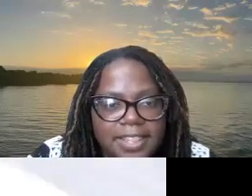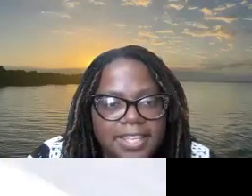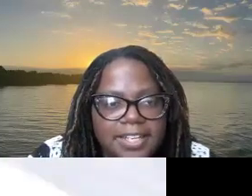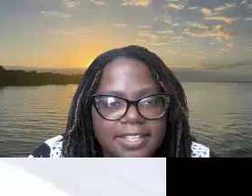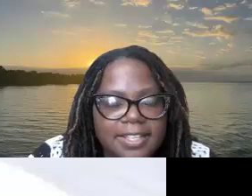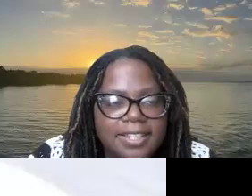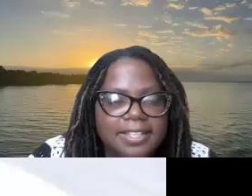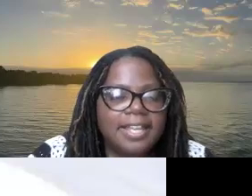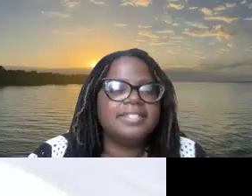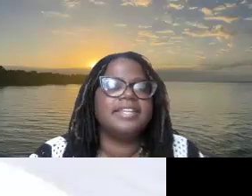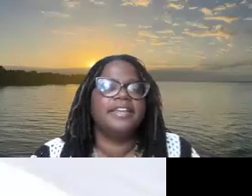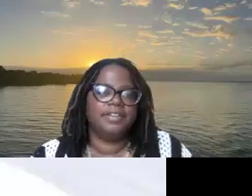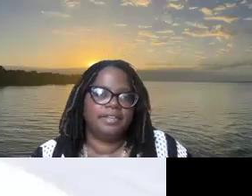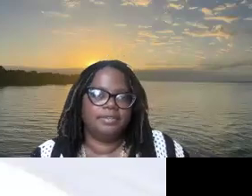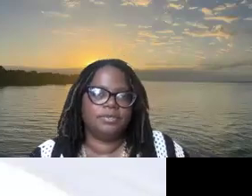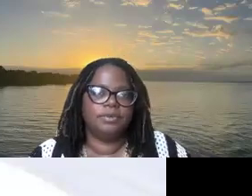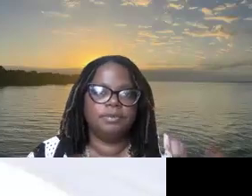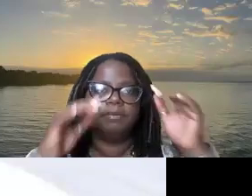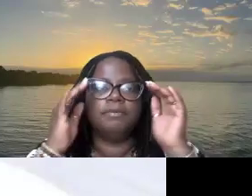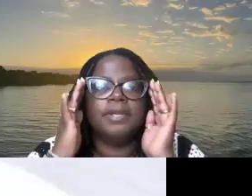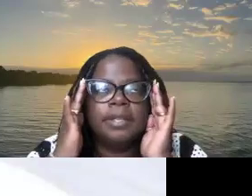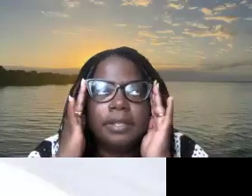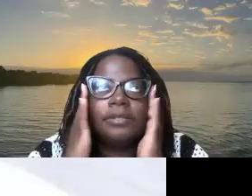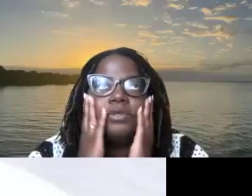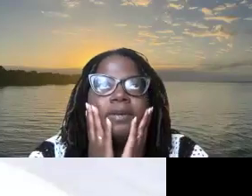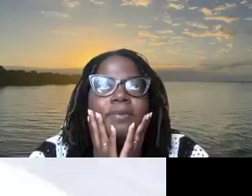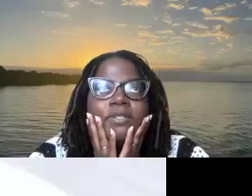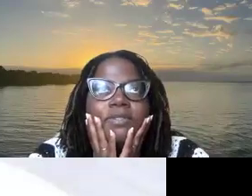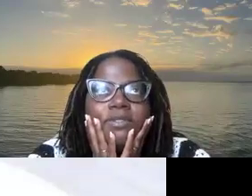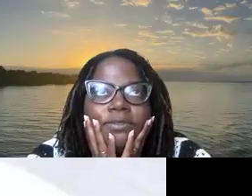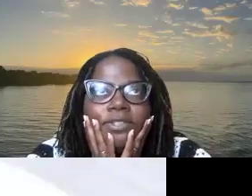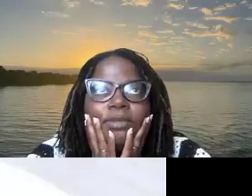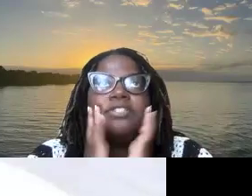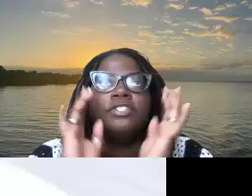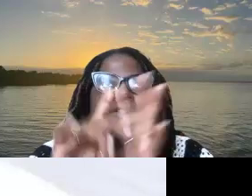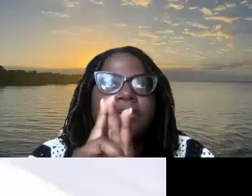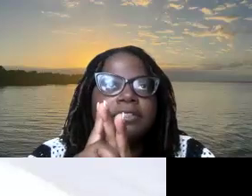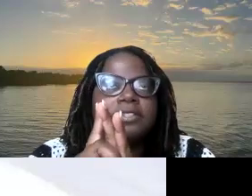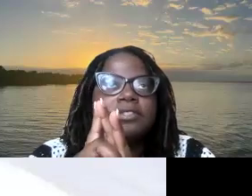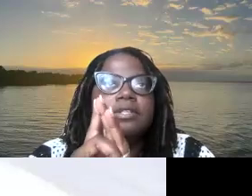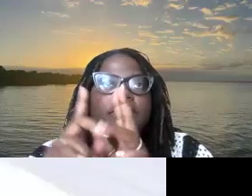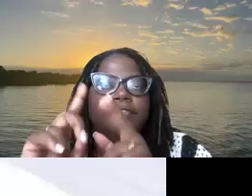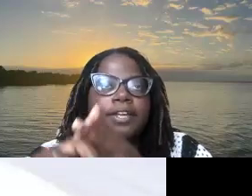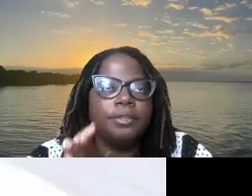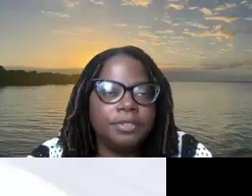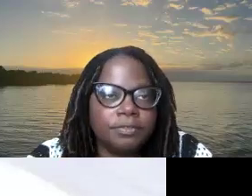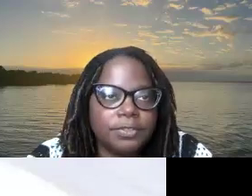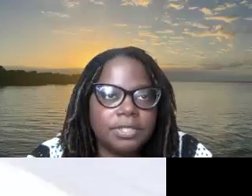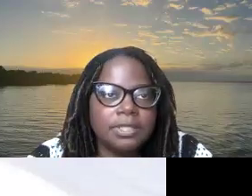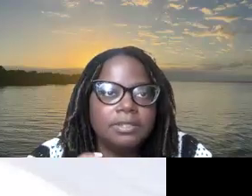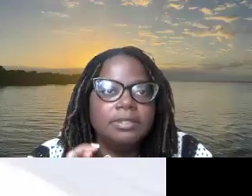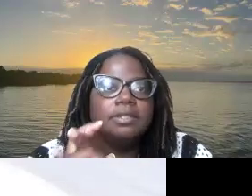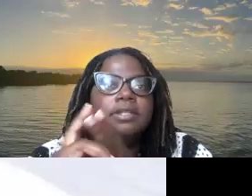and then the last area, so in my cultural competence curriculum, it's shared knowledge, it's